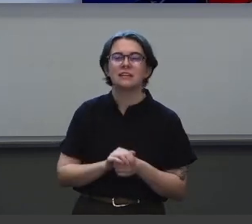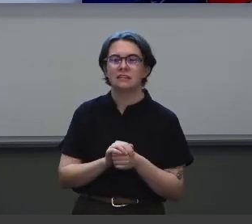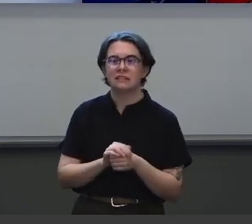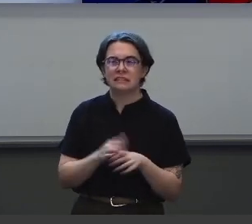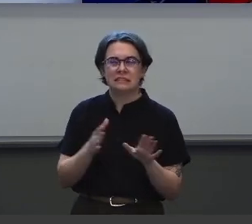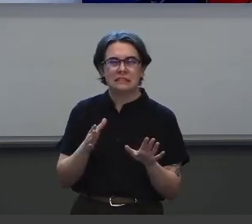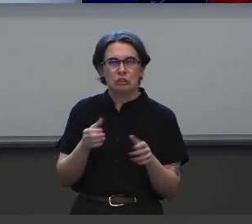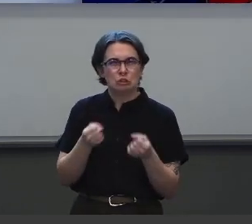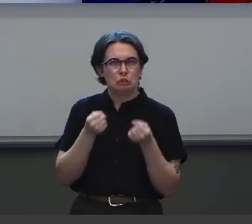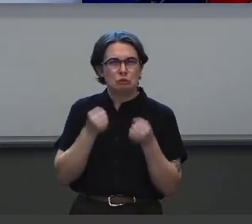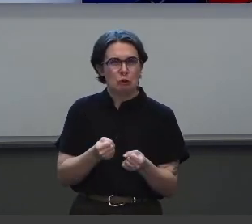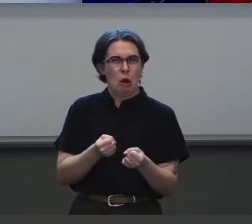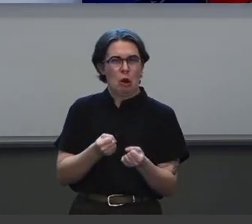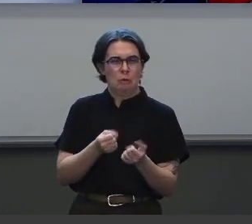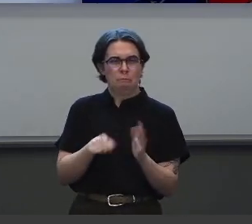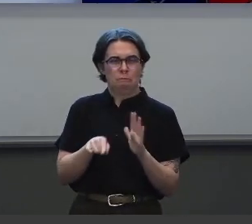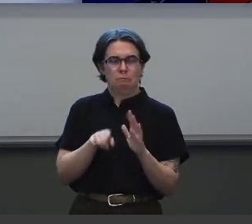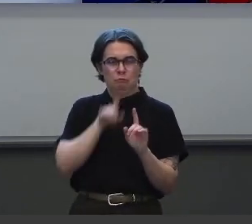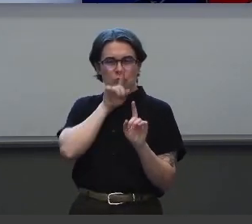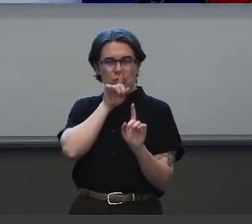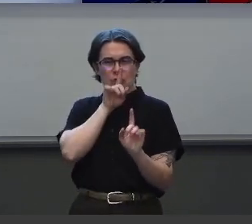textures.